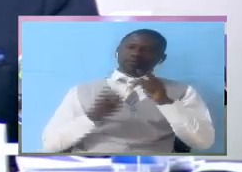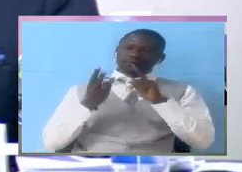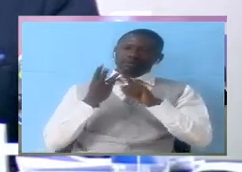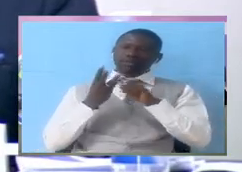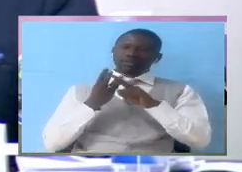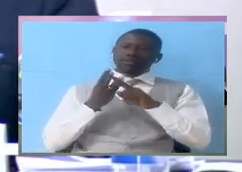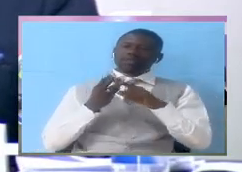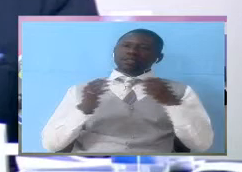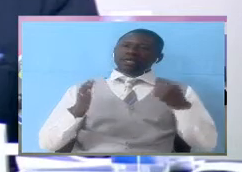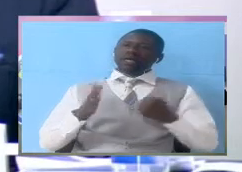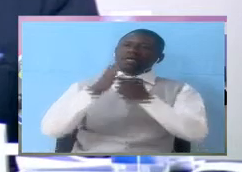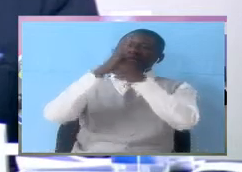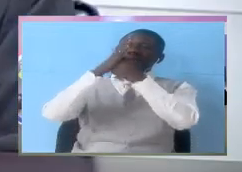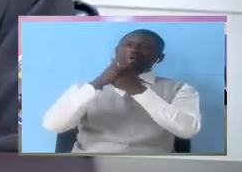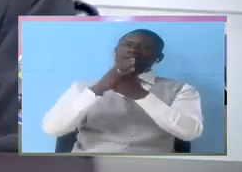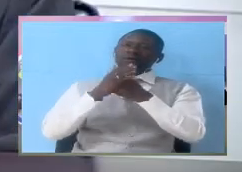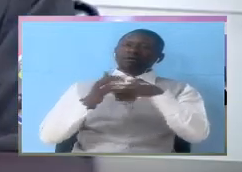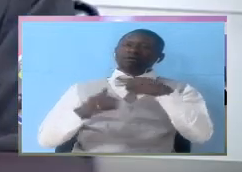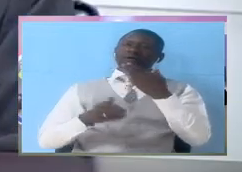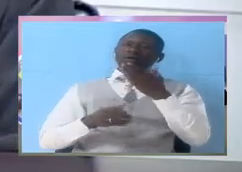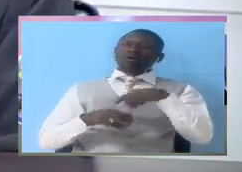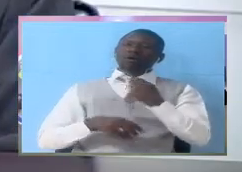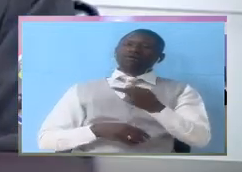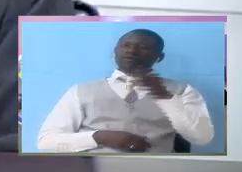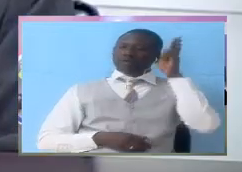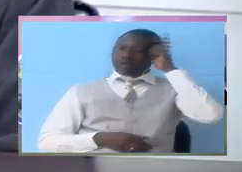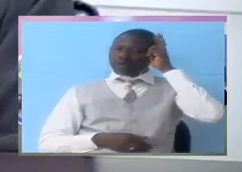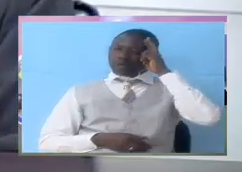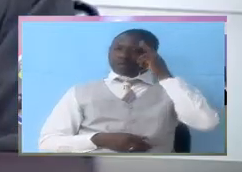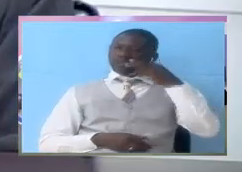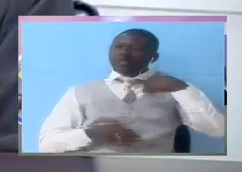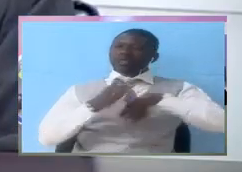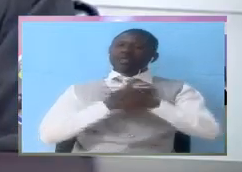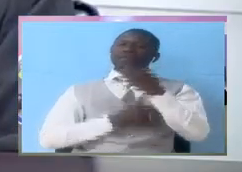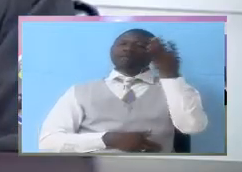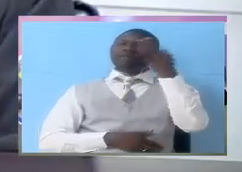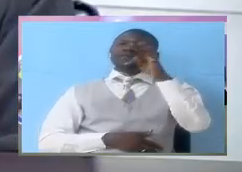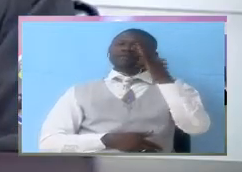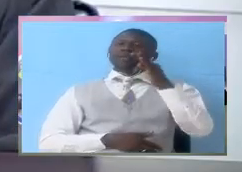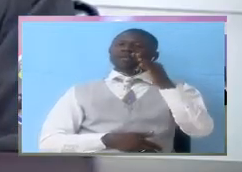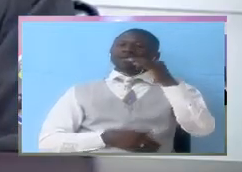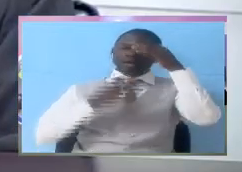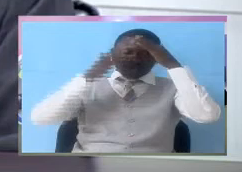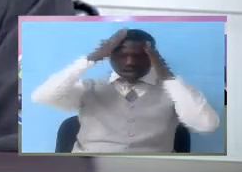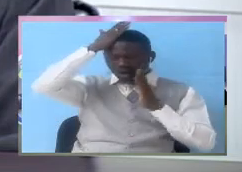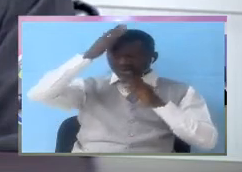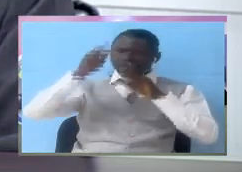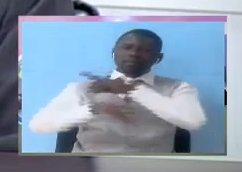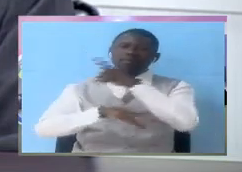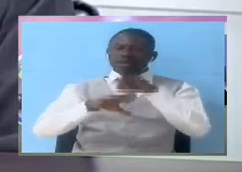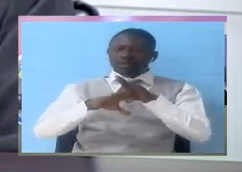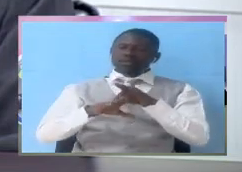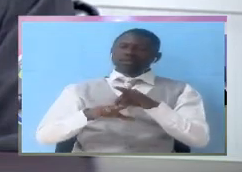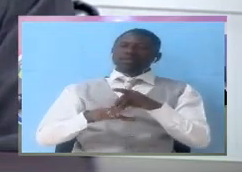barracks, which led to the arrest of Balo Kante and co, who were dealt with at the